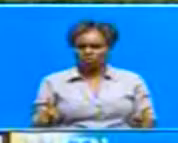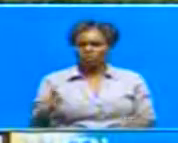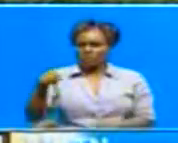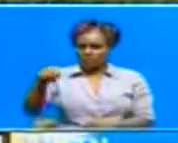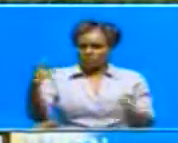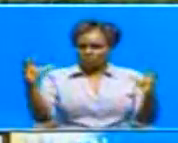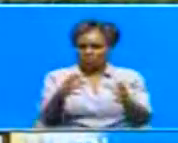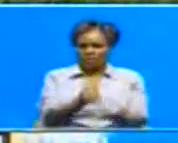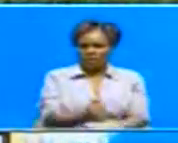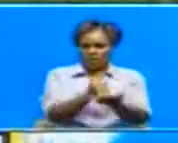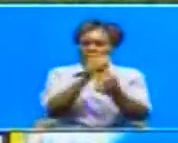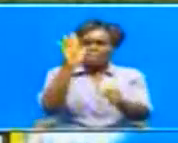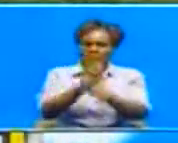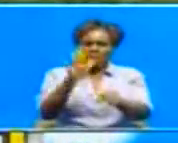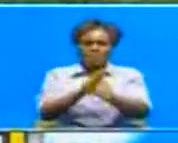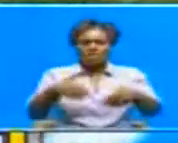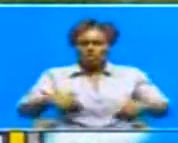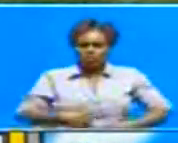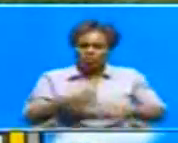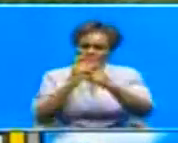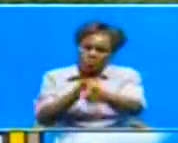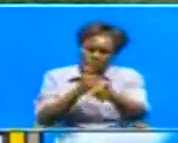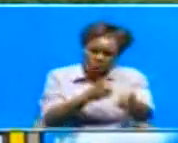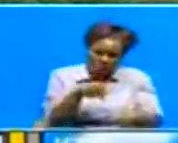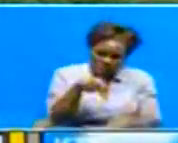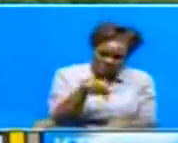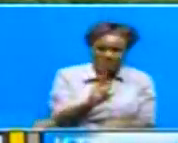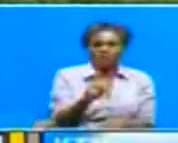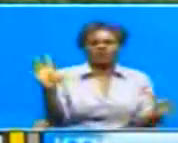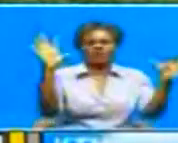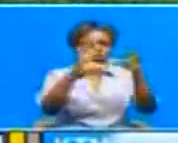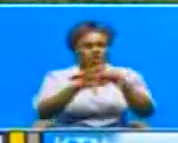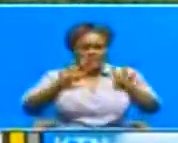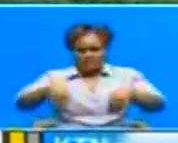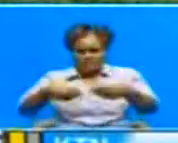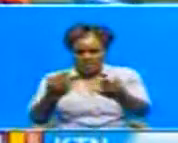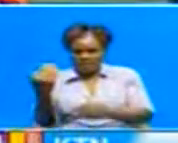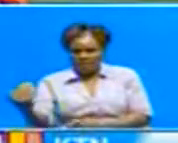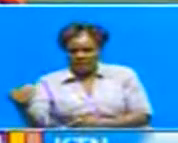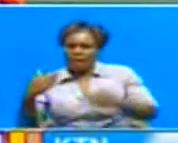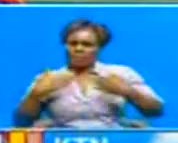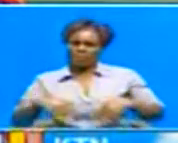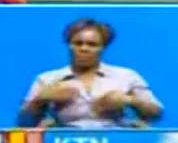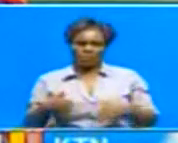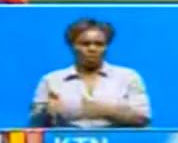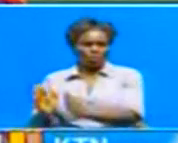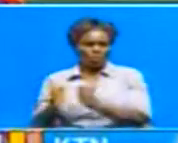came in handy to many youths who had talent but nowhere to put it to use. We give these young people an